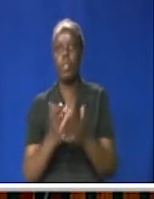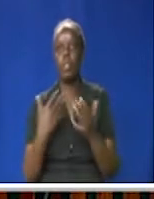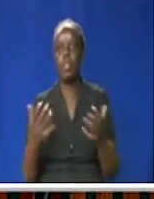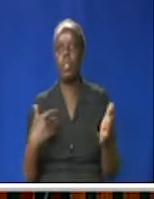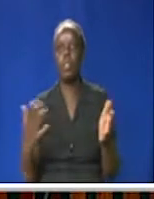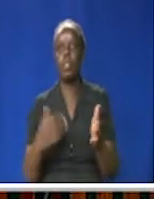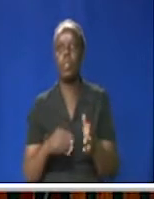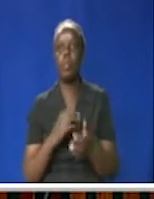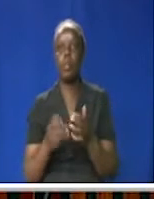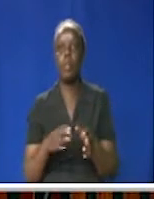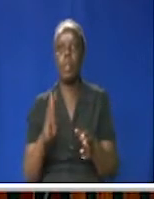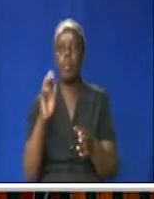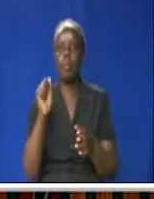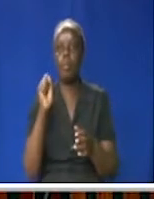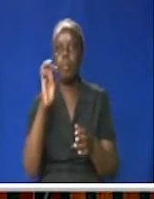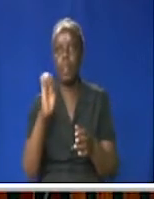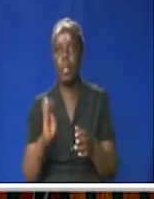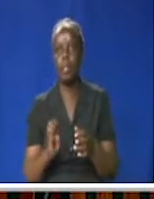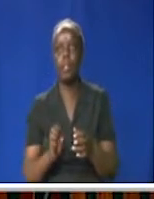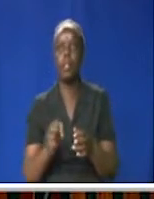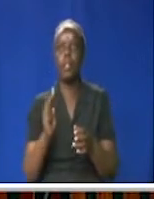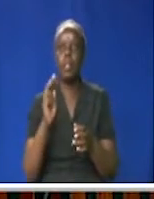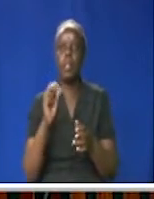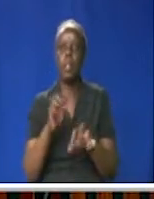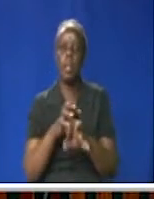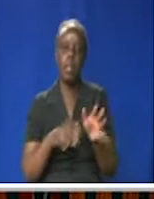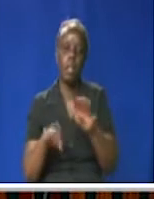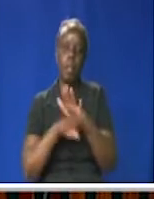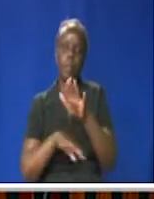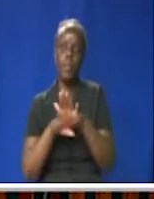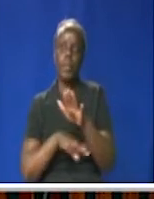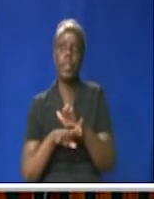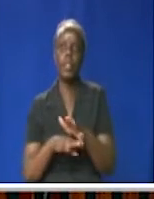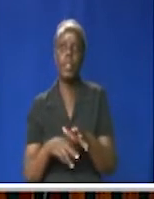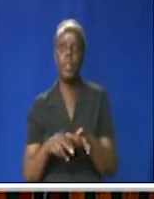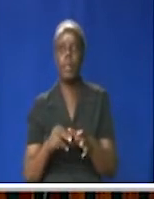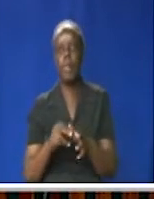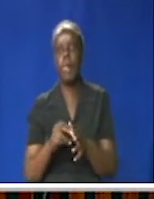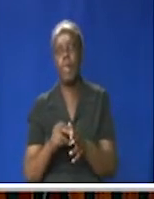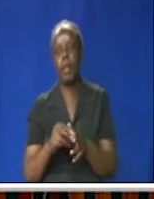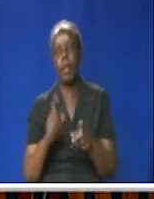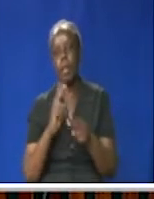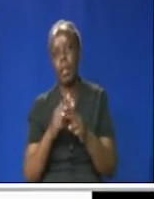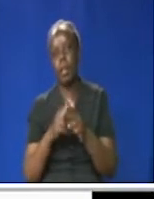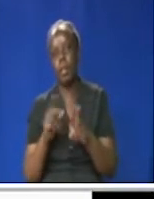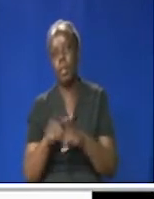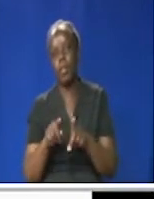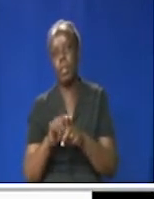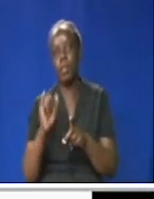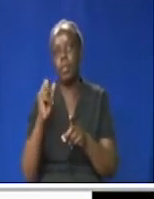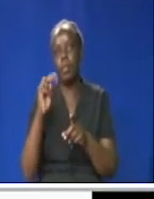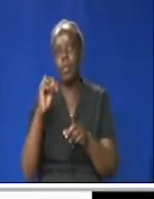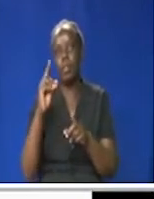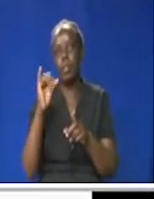base, an acid, or neutral, we can call it an indicator. Similarly, we can say also